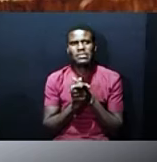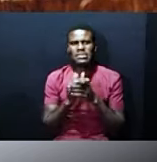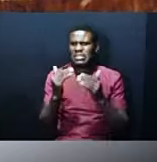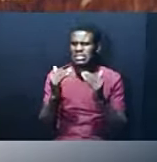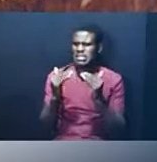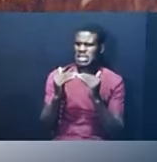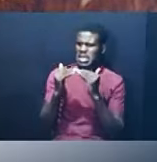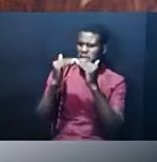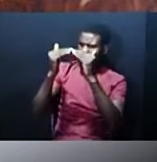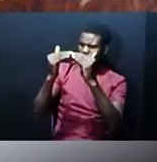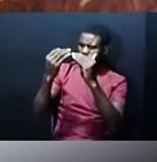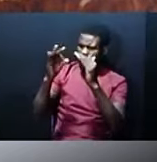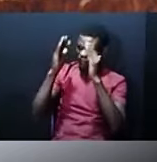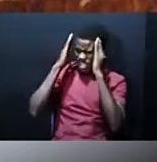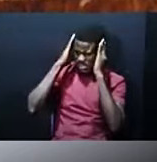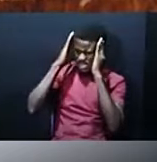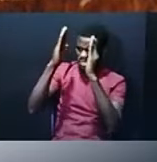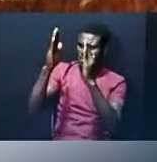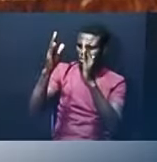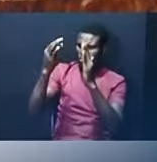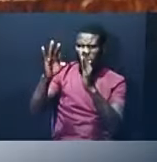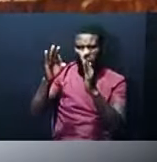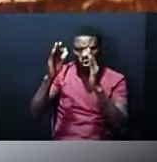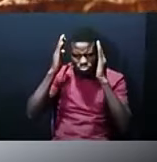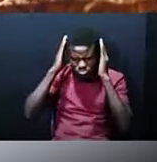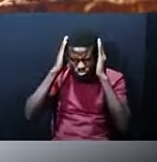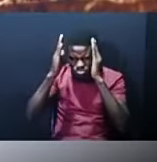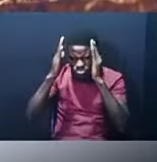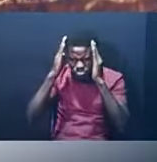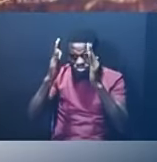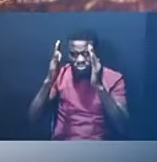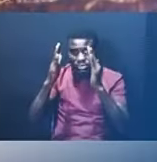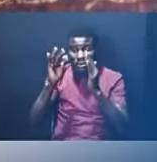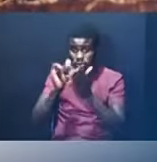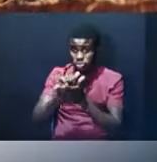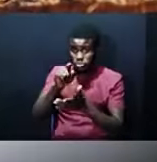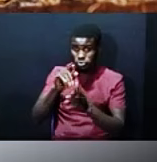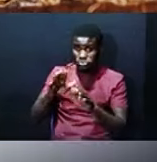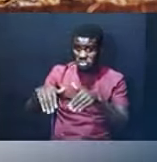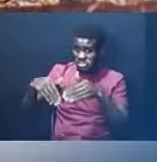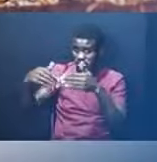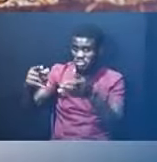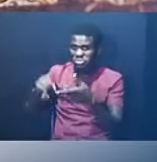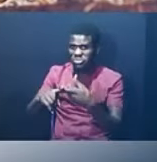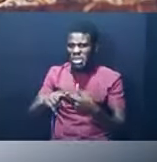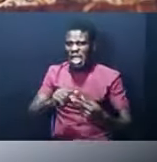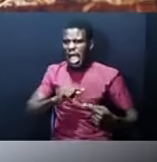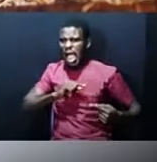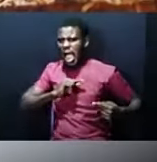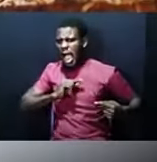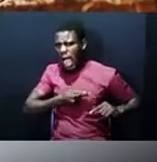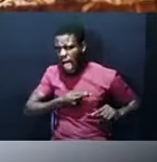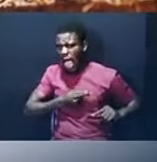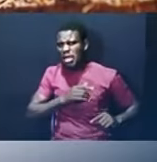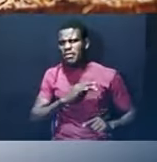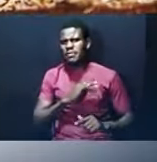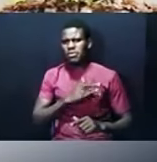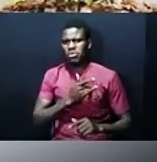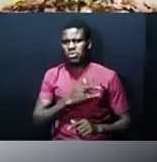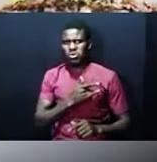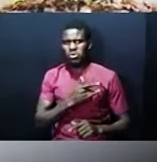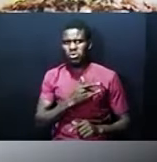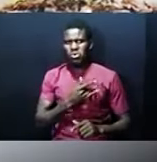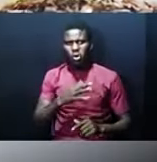level of attention or concentration given to a bitter feeling or given to